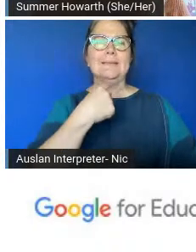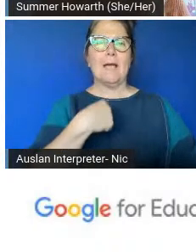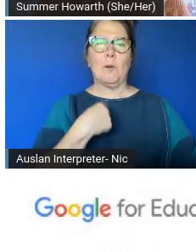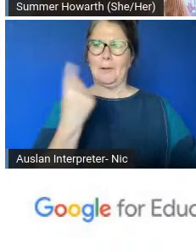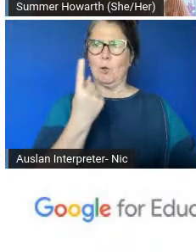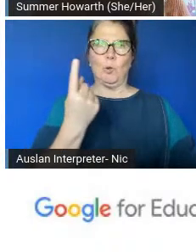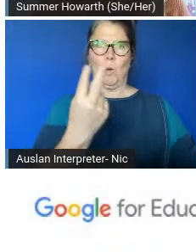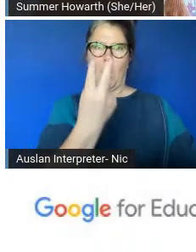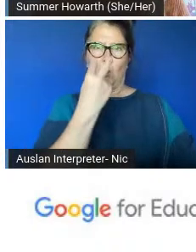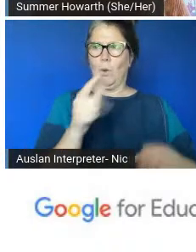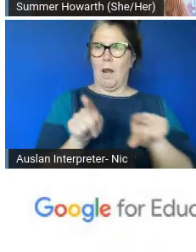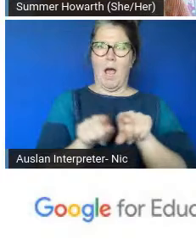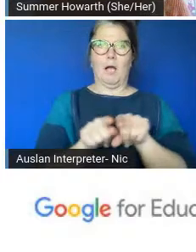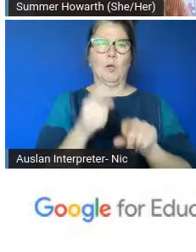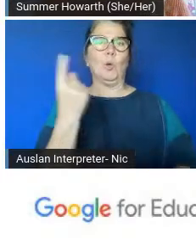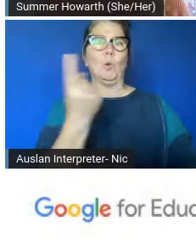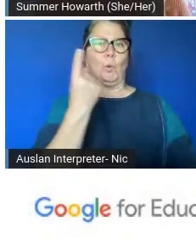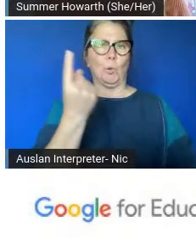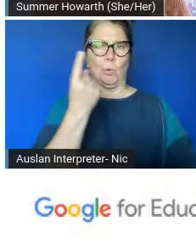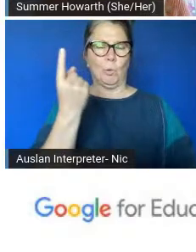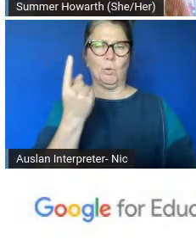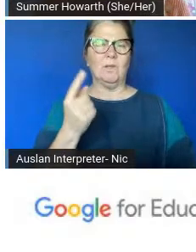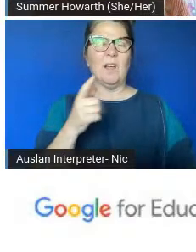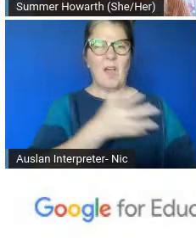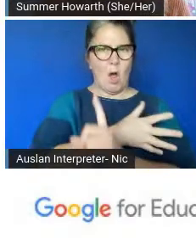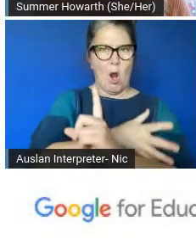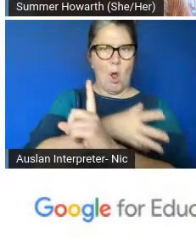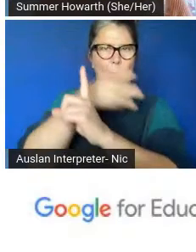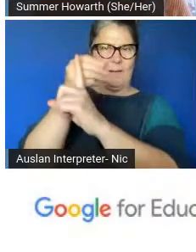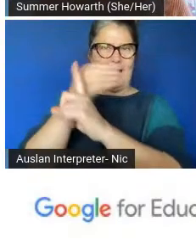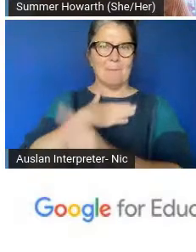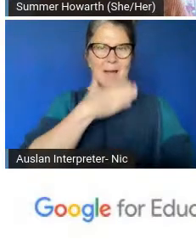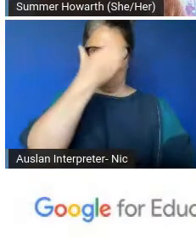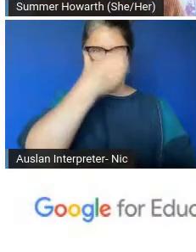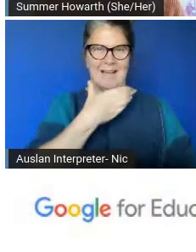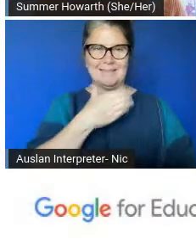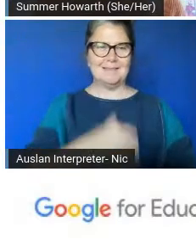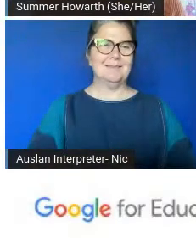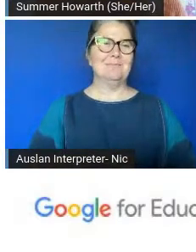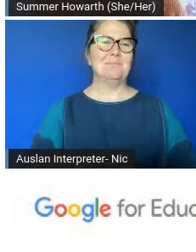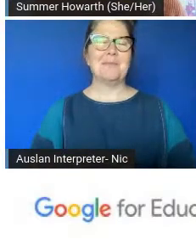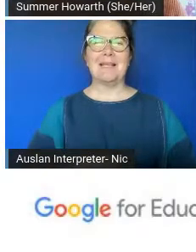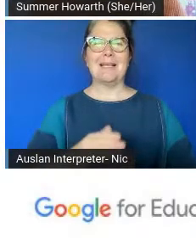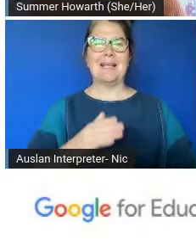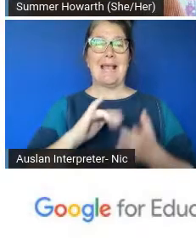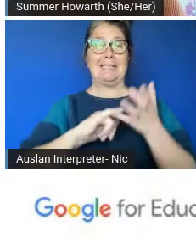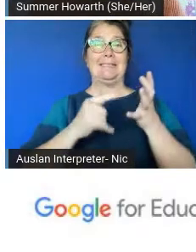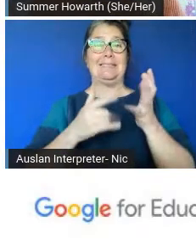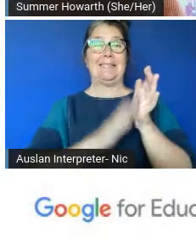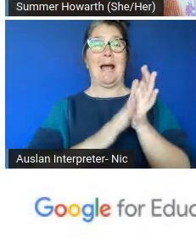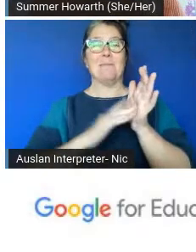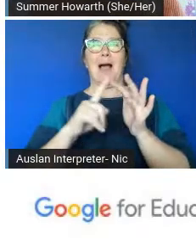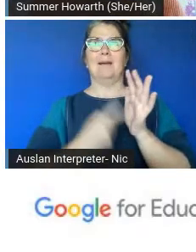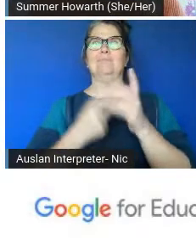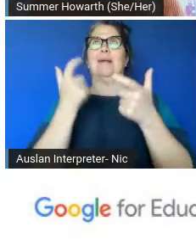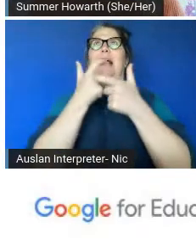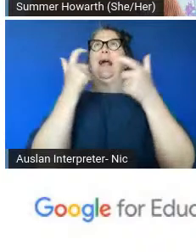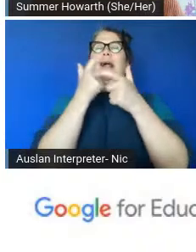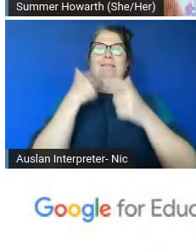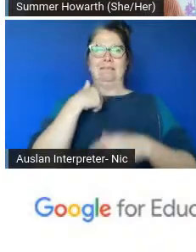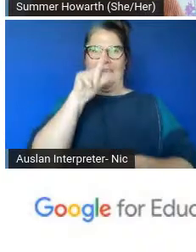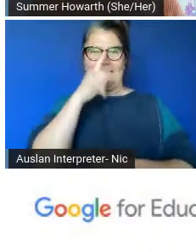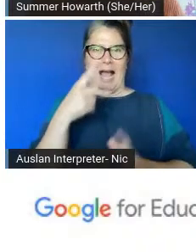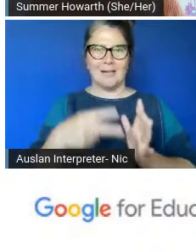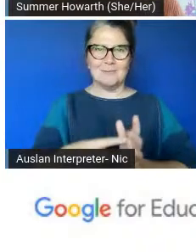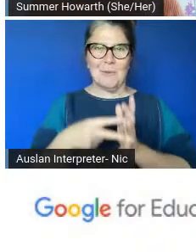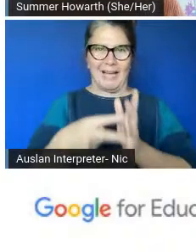me. It's just loading my face. I can't wait for the outcome of this. I feel like my face is